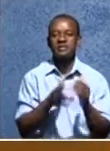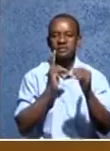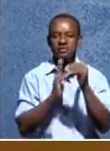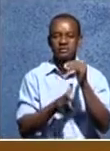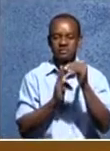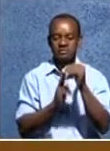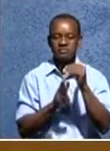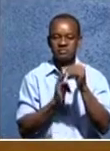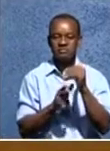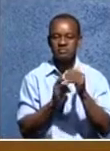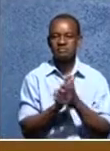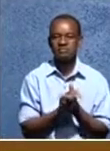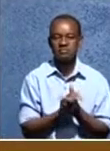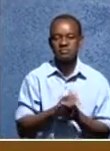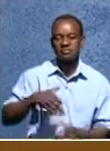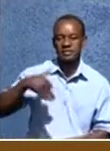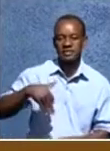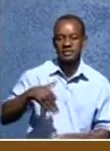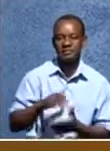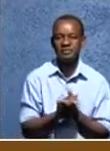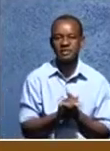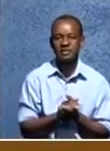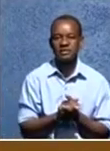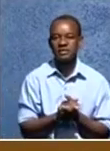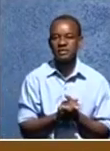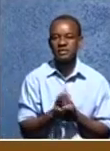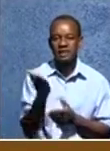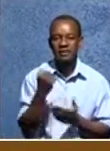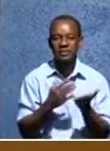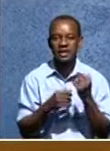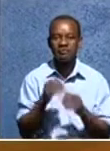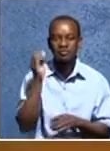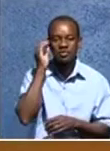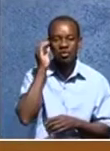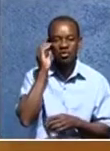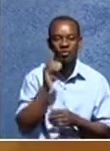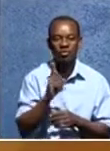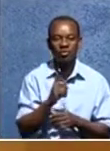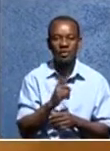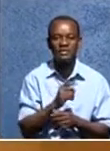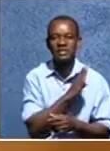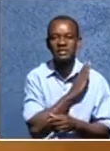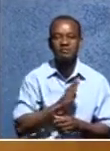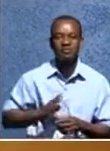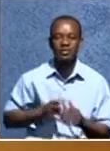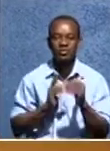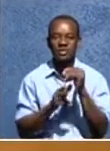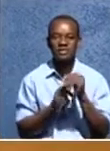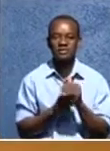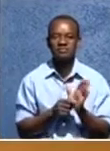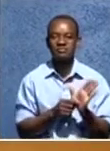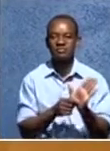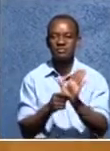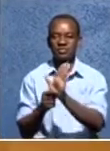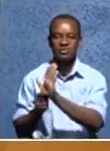not knowing what is on offer. Let's take a local person, for example, that's visiting the expo for